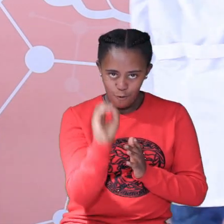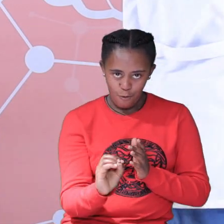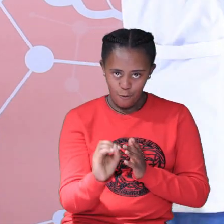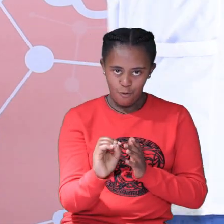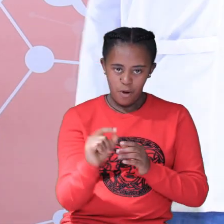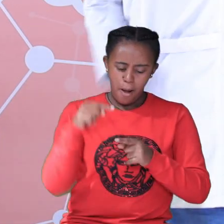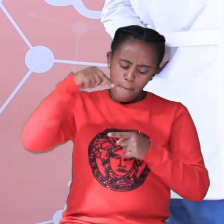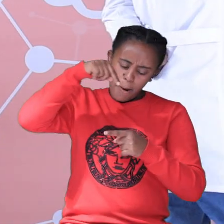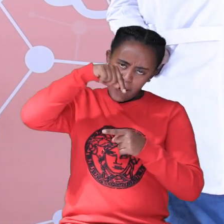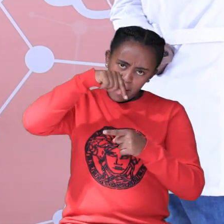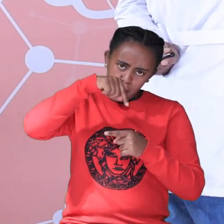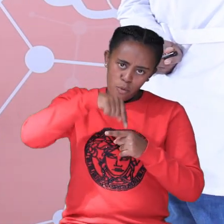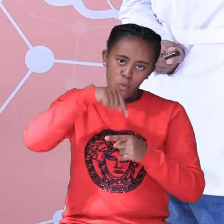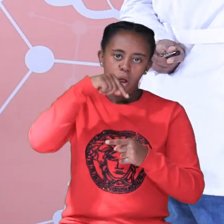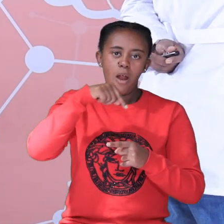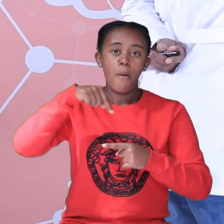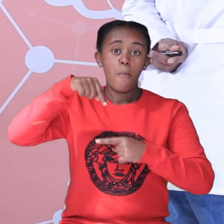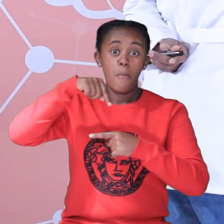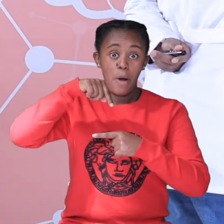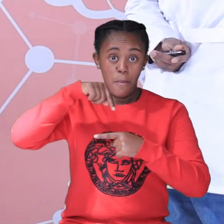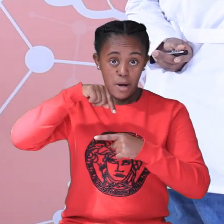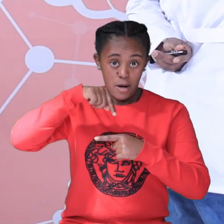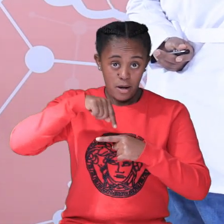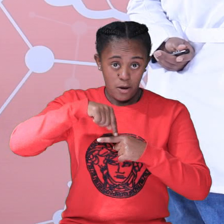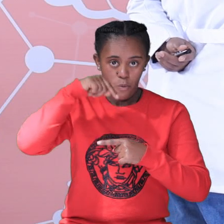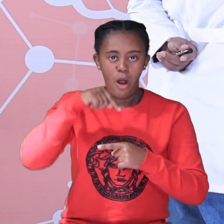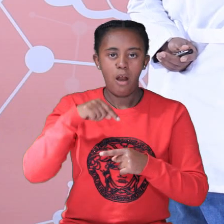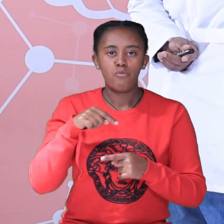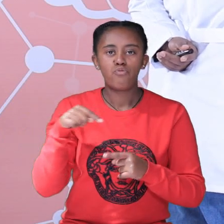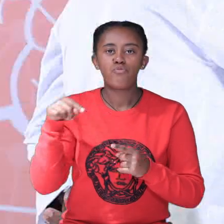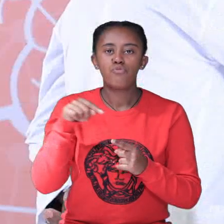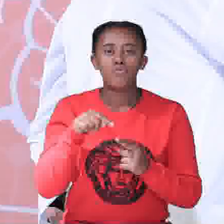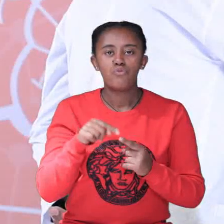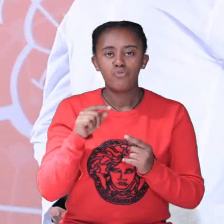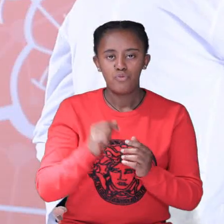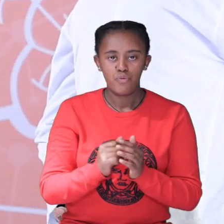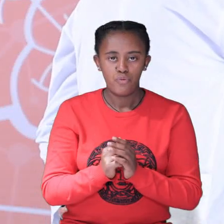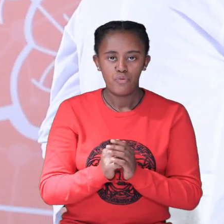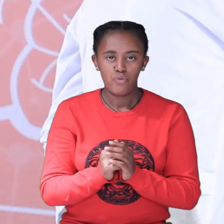is reflected ray. And also